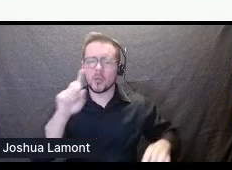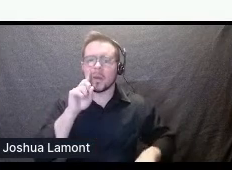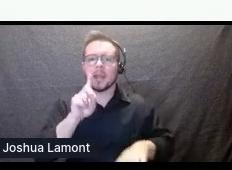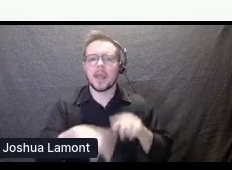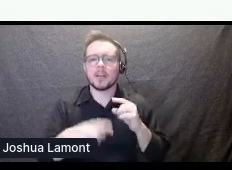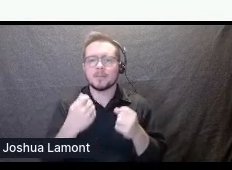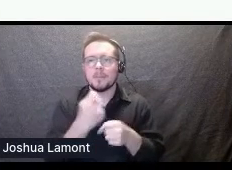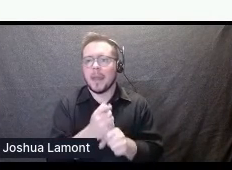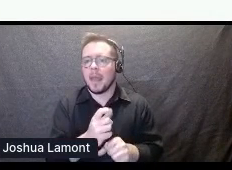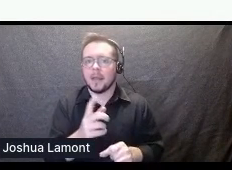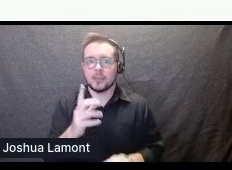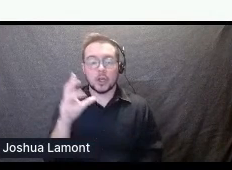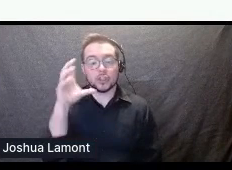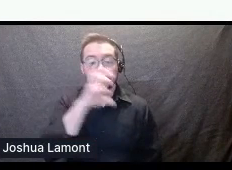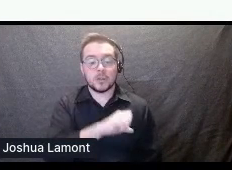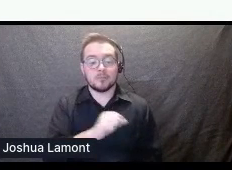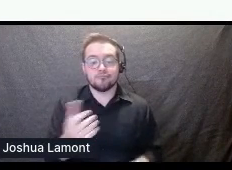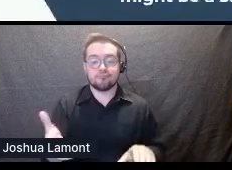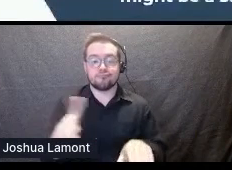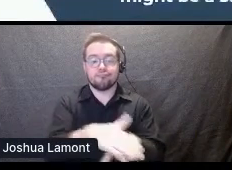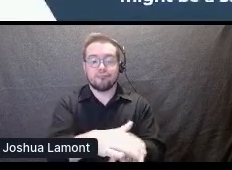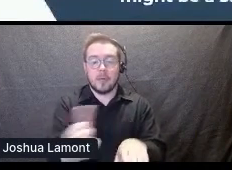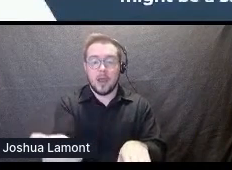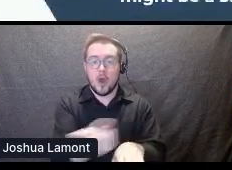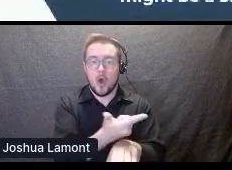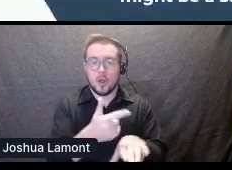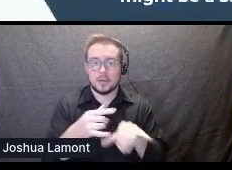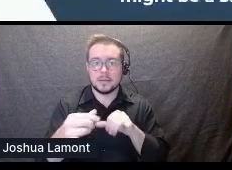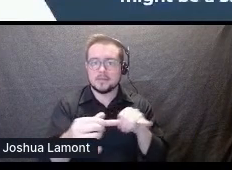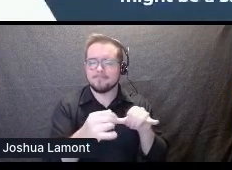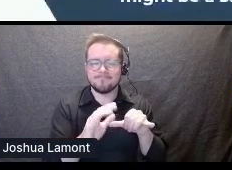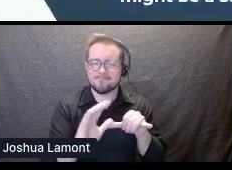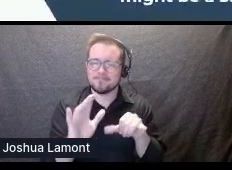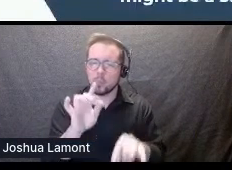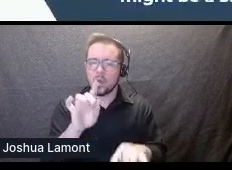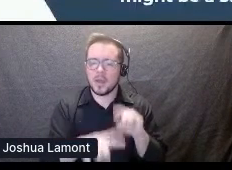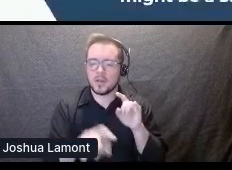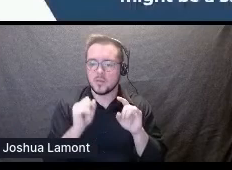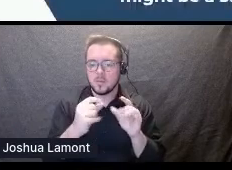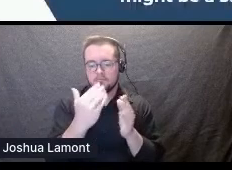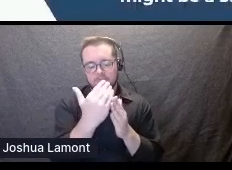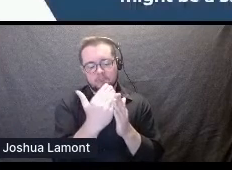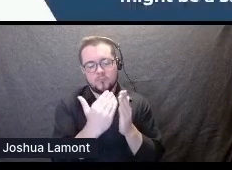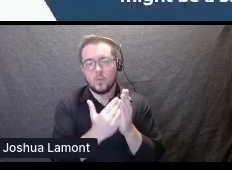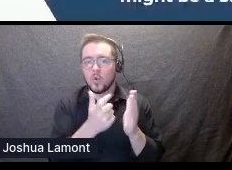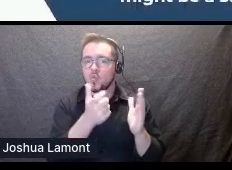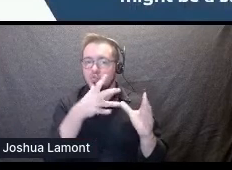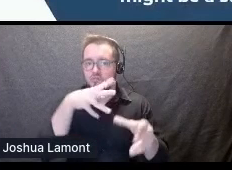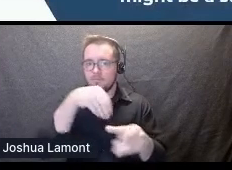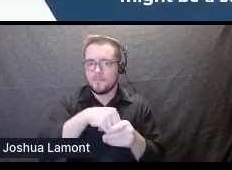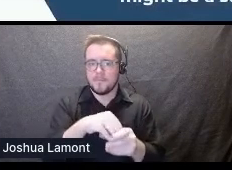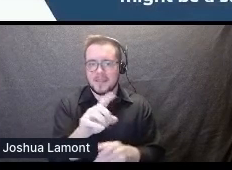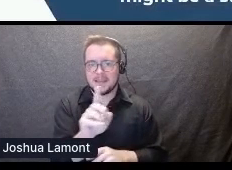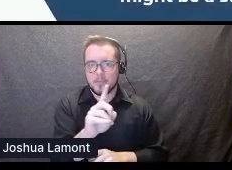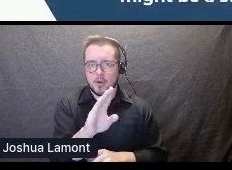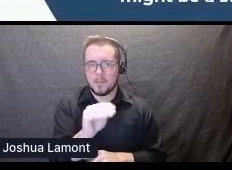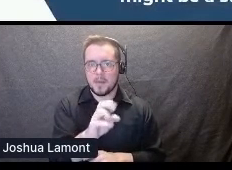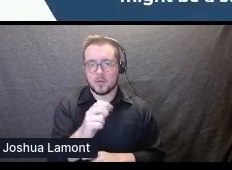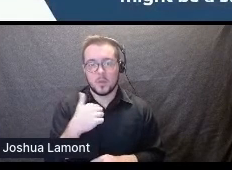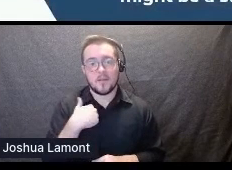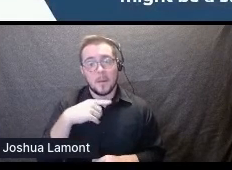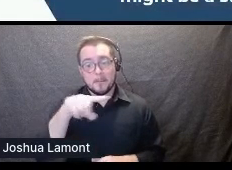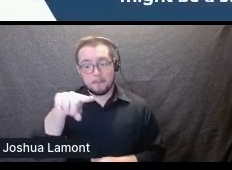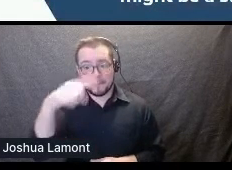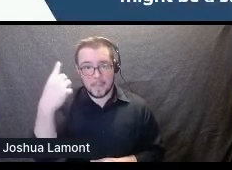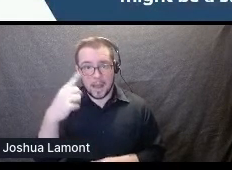blanket assumptions like that. So here's a brief rundown of who makes up the Democratic base. So we have Black voters,